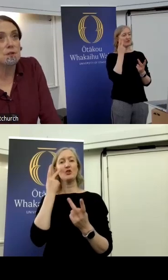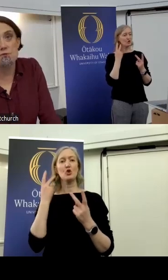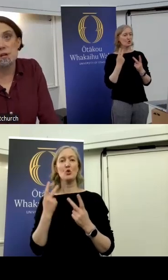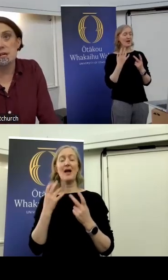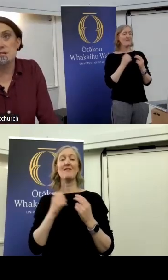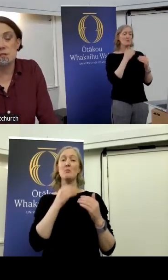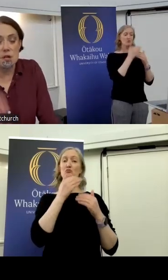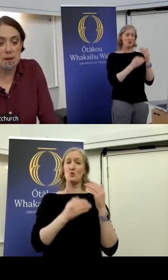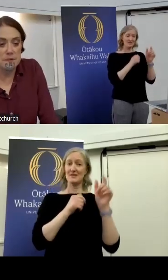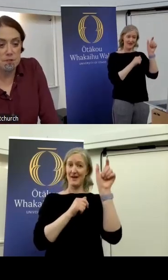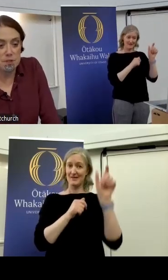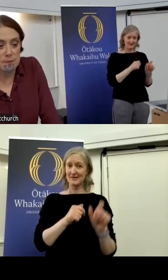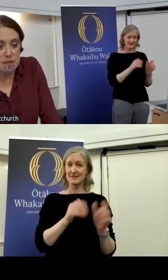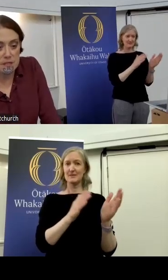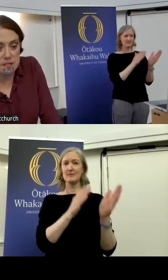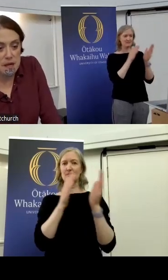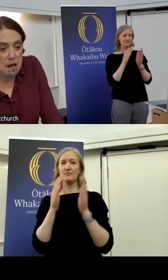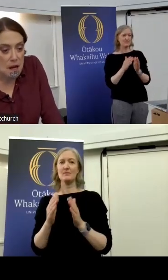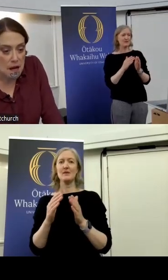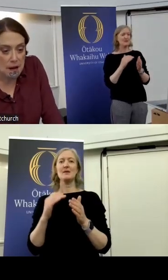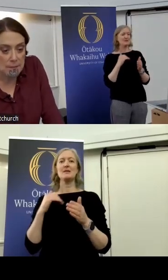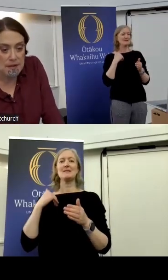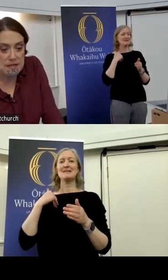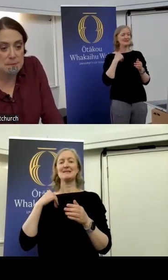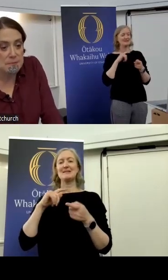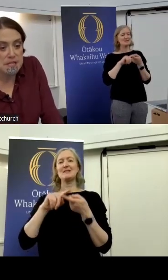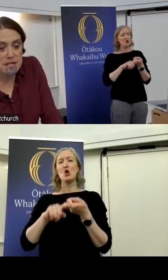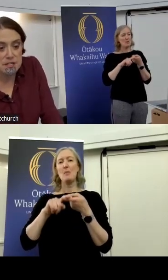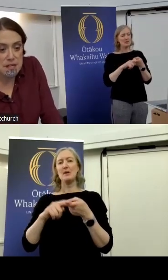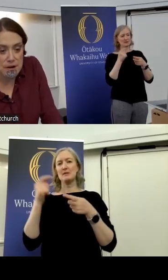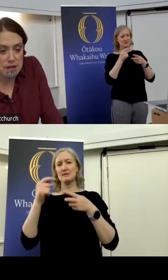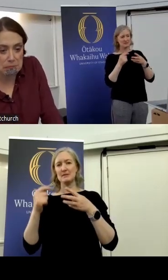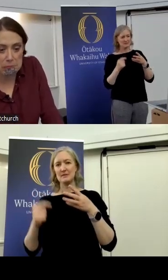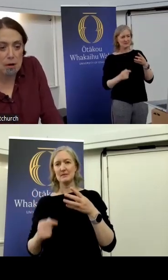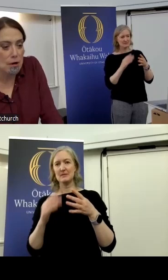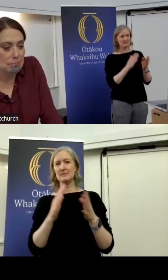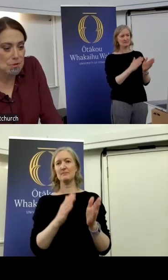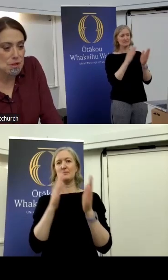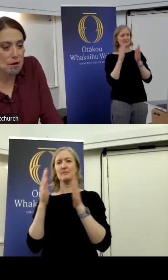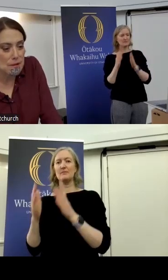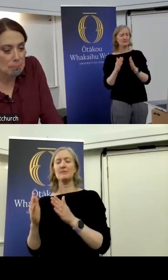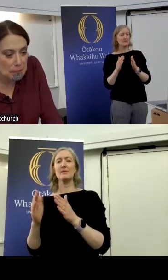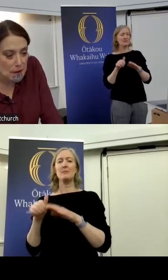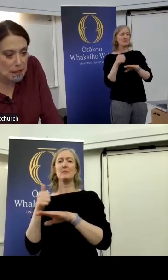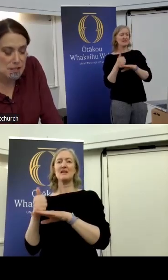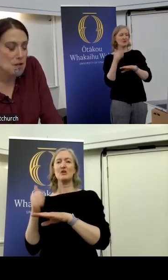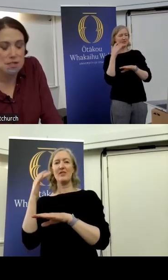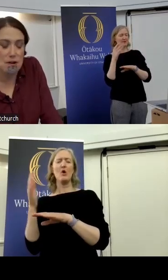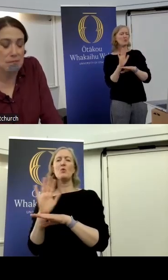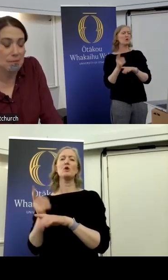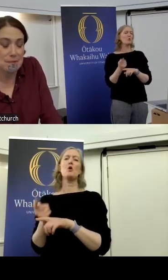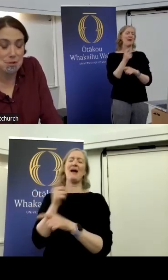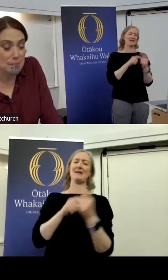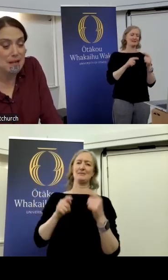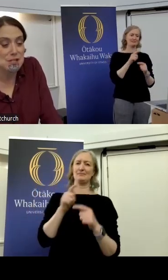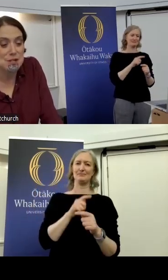determinant, those three different types of determinant. That's implementation theory. Oh no, so yes, oh